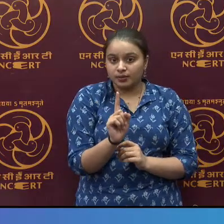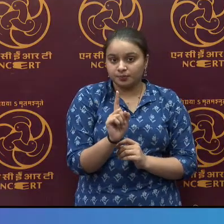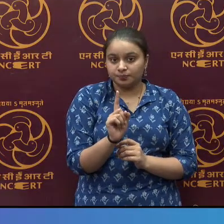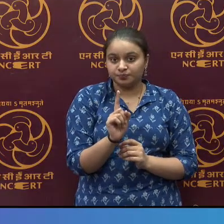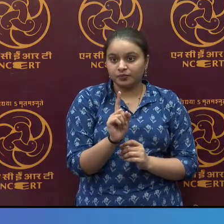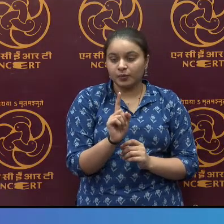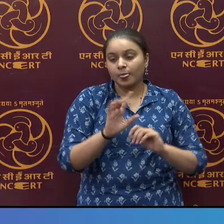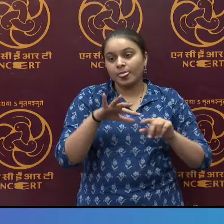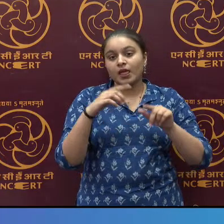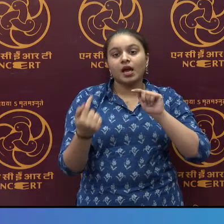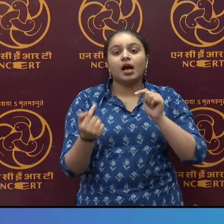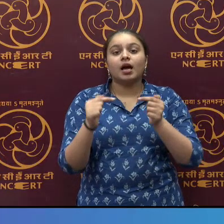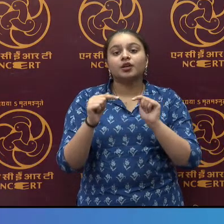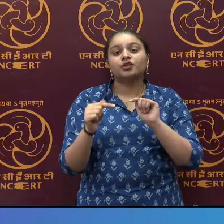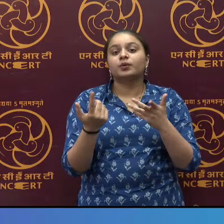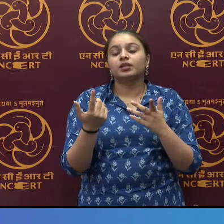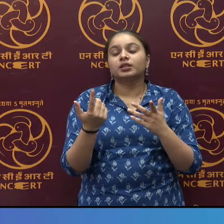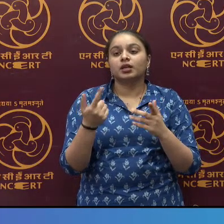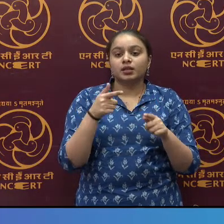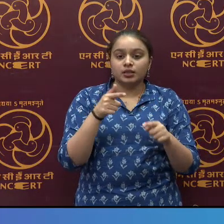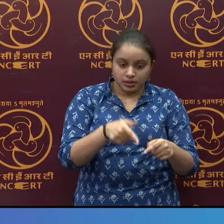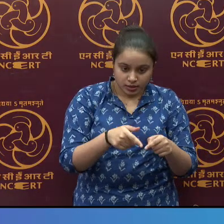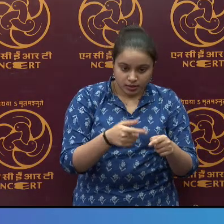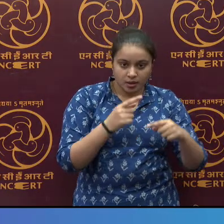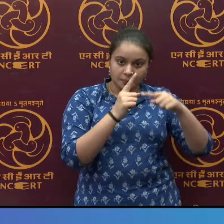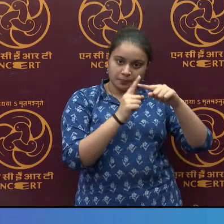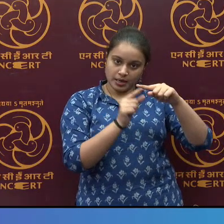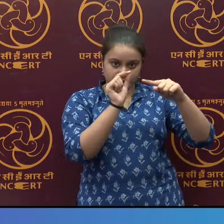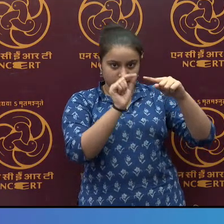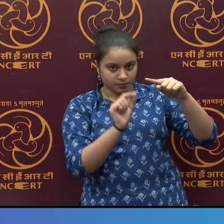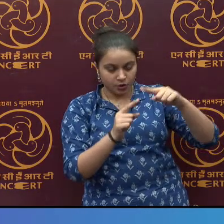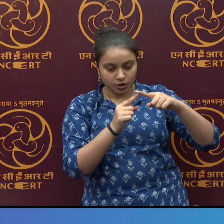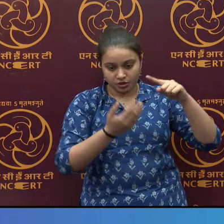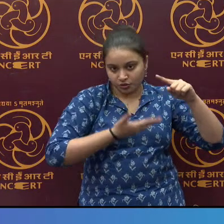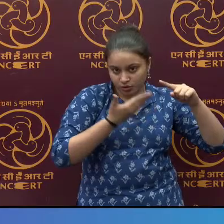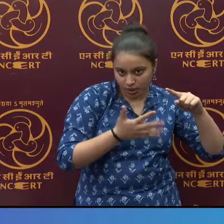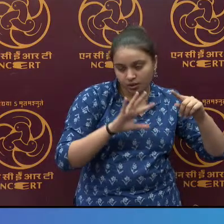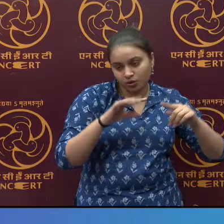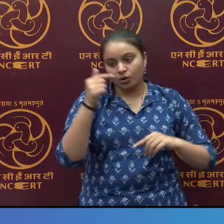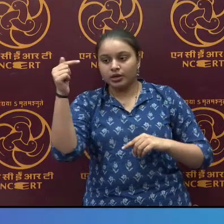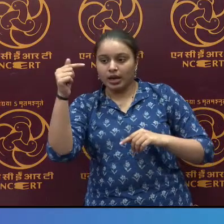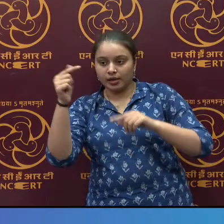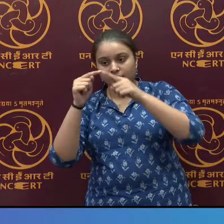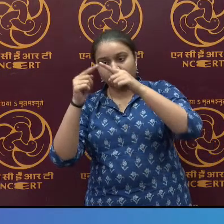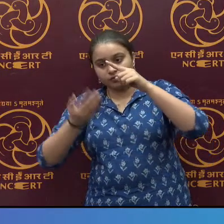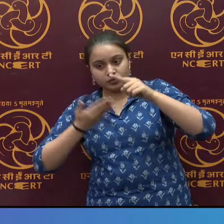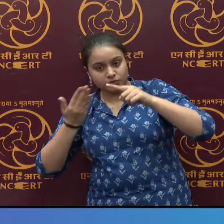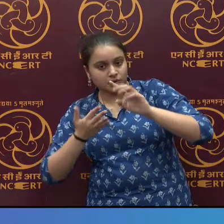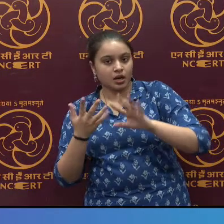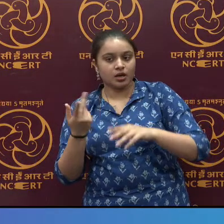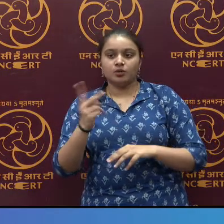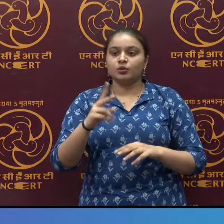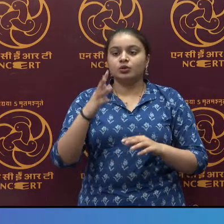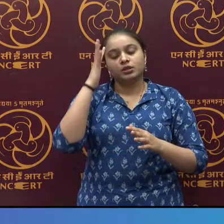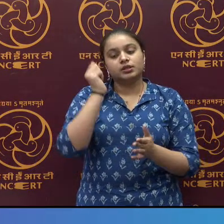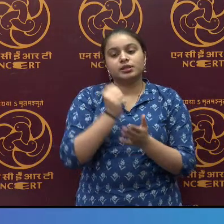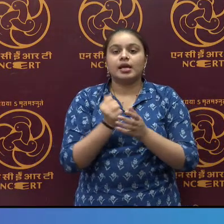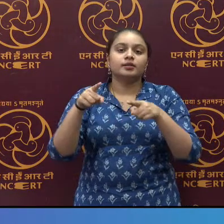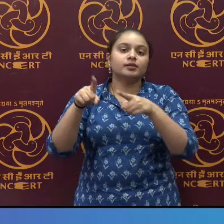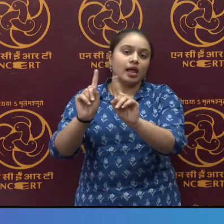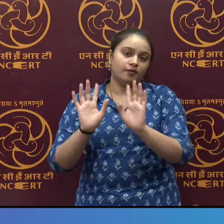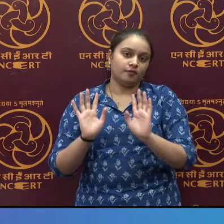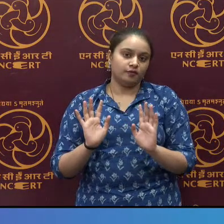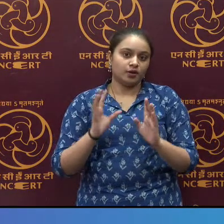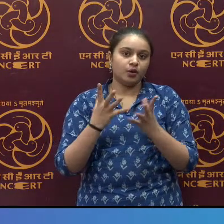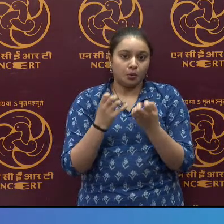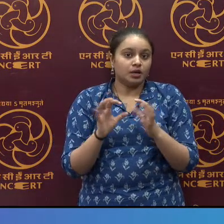healthy argument should be, I will tell you this is the plus of having a coaching, this is the negative of having a coaching, please decide whether you want to have it or